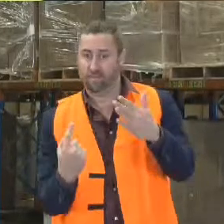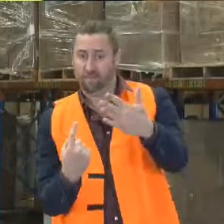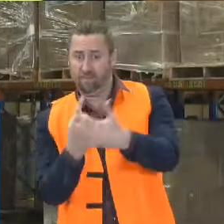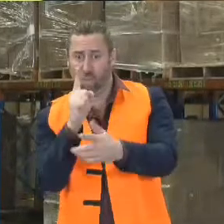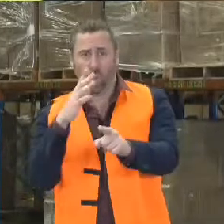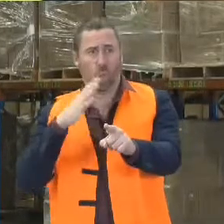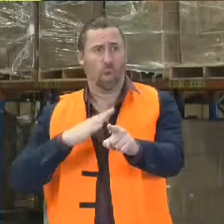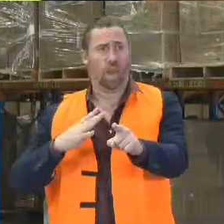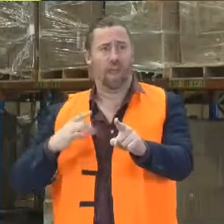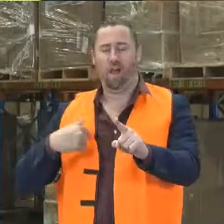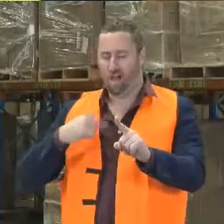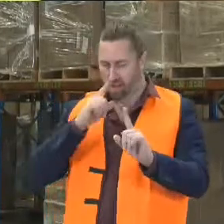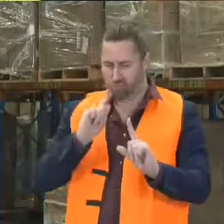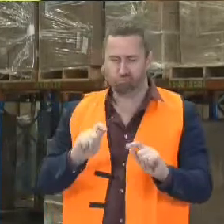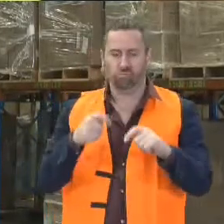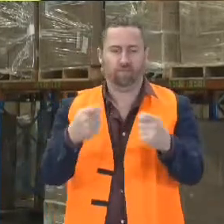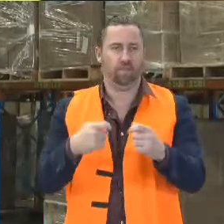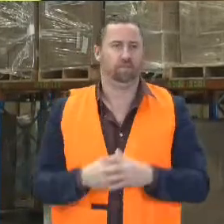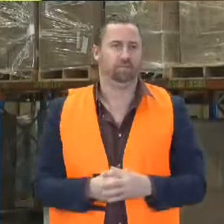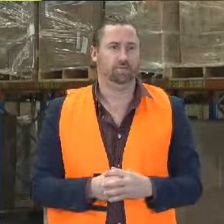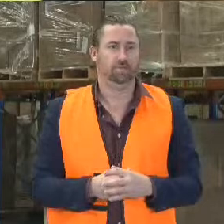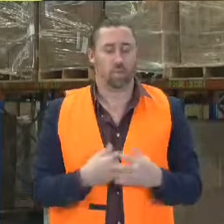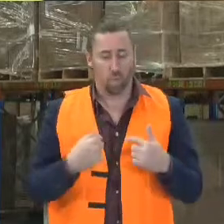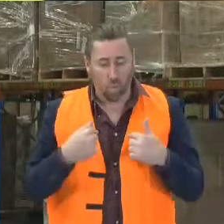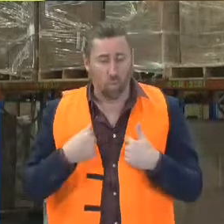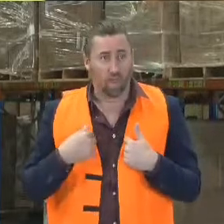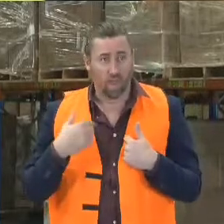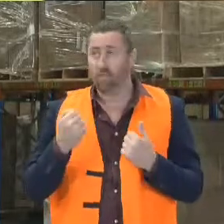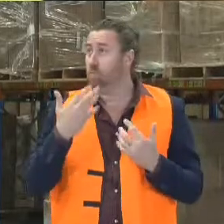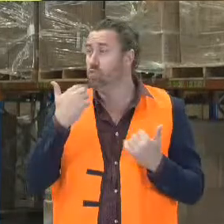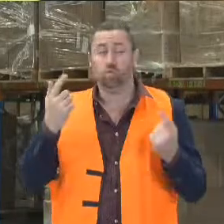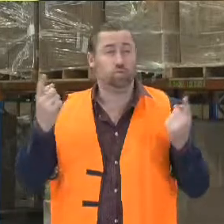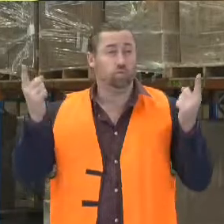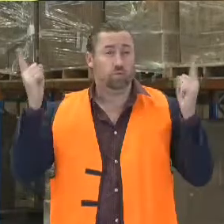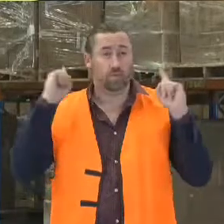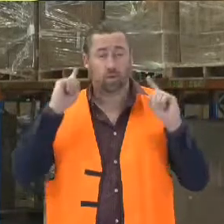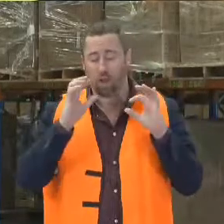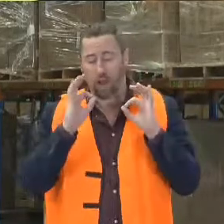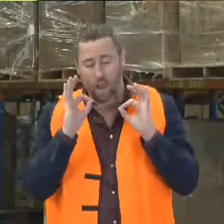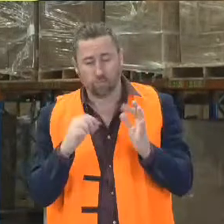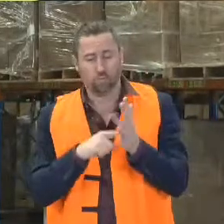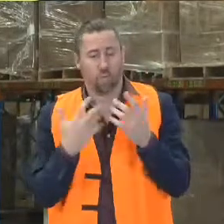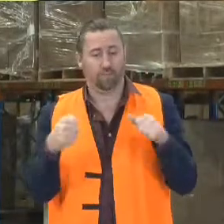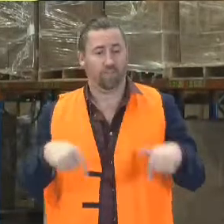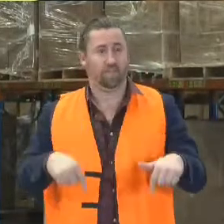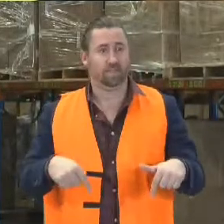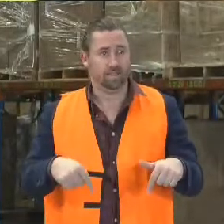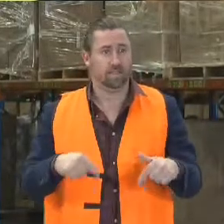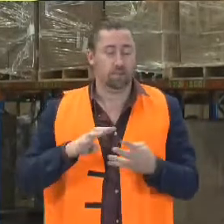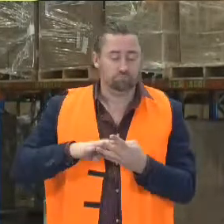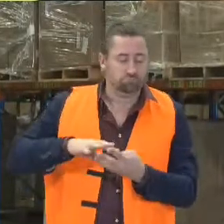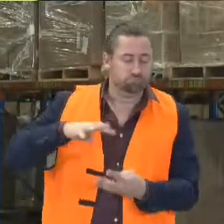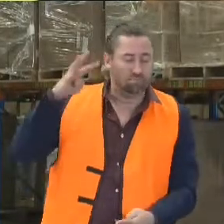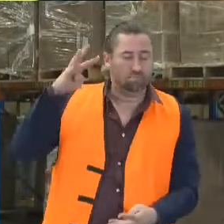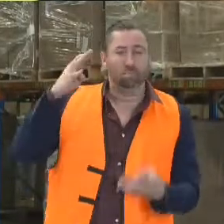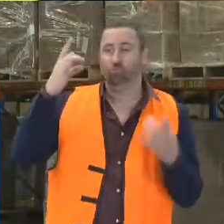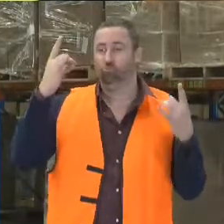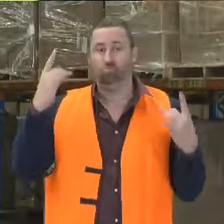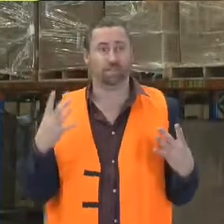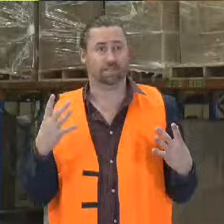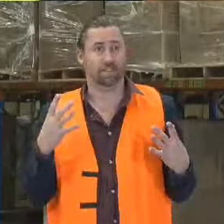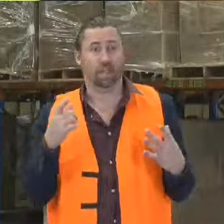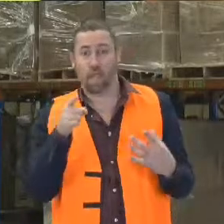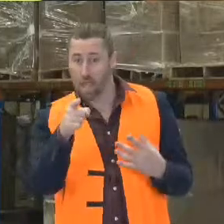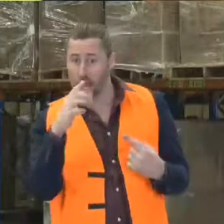protective equipment because we have this giant resource, this giant critical supply reserve standing